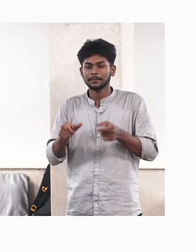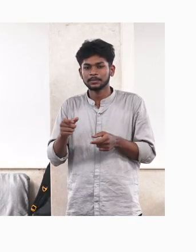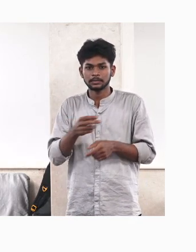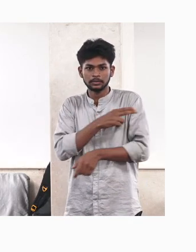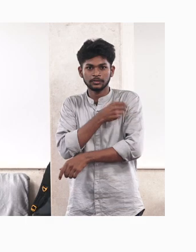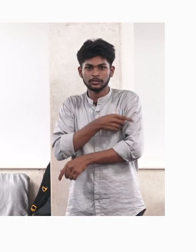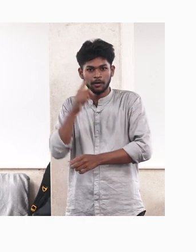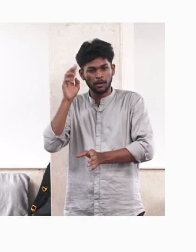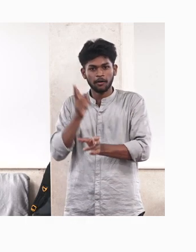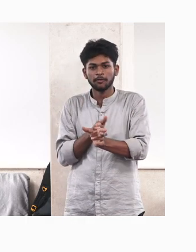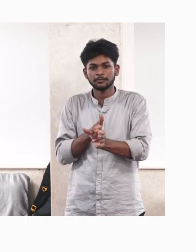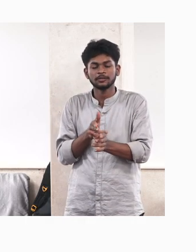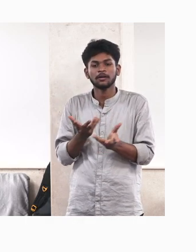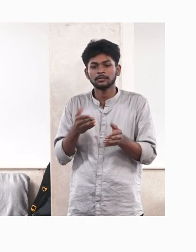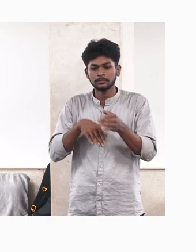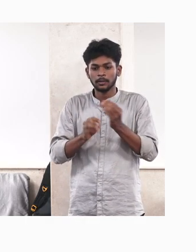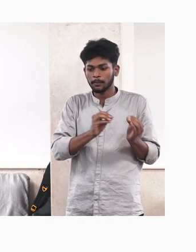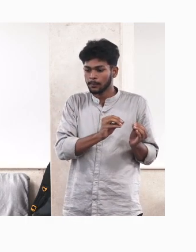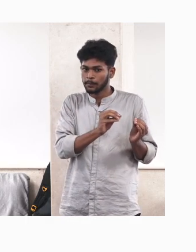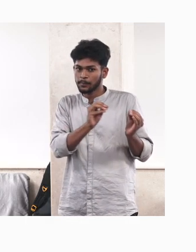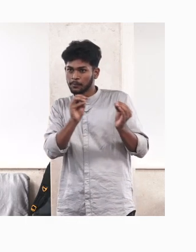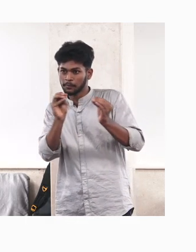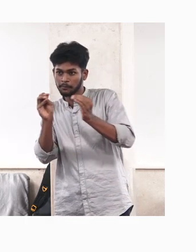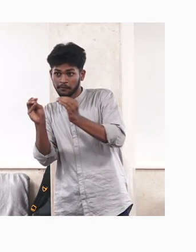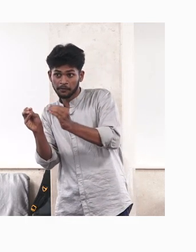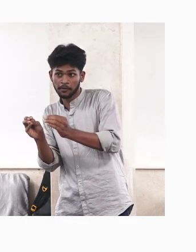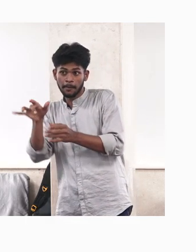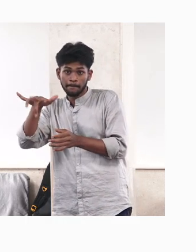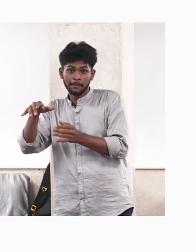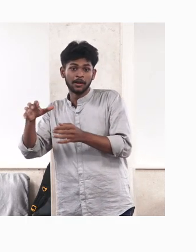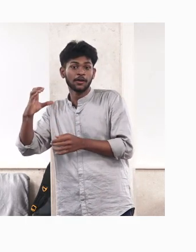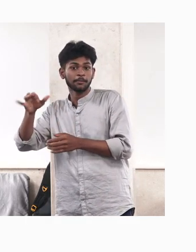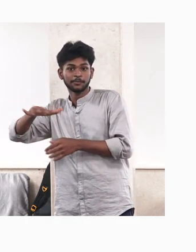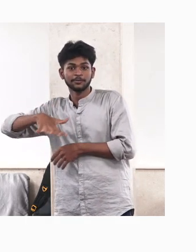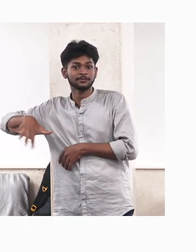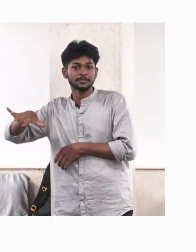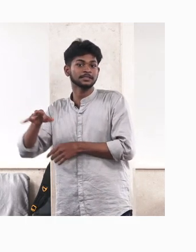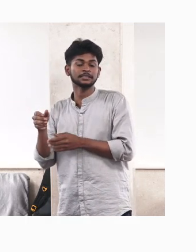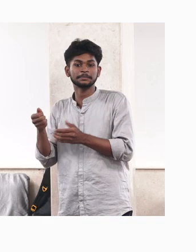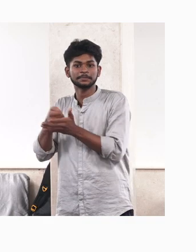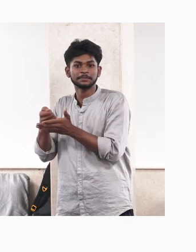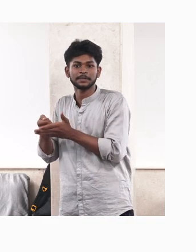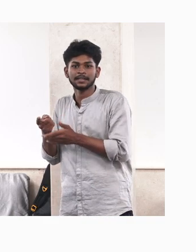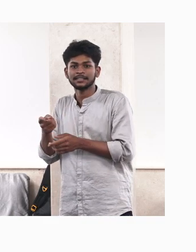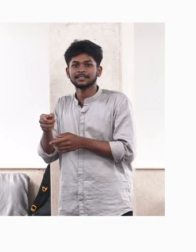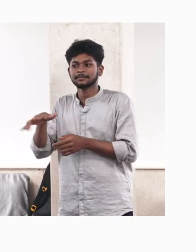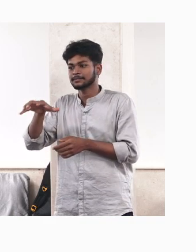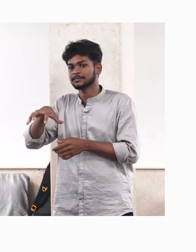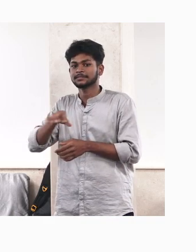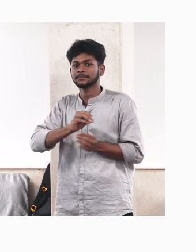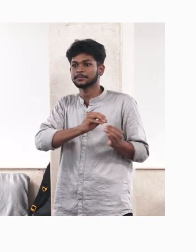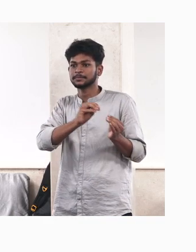hospital, moving from the psychiatric hospital to the community-based services. And they didn't